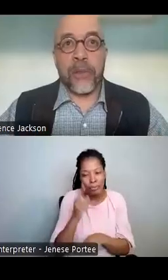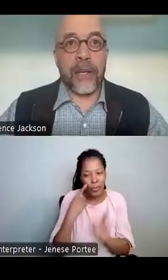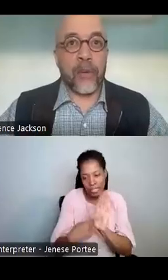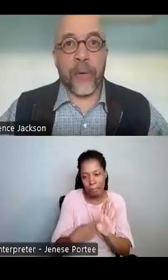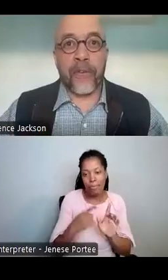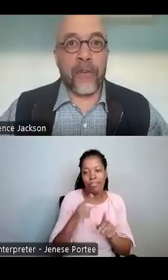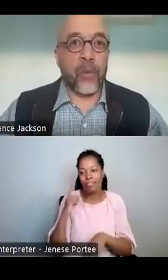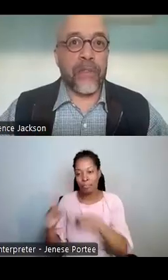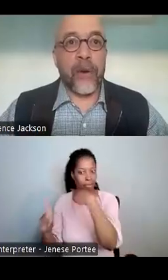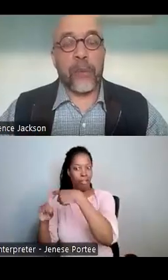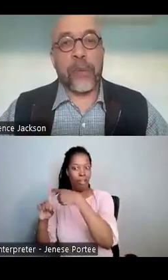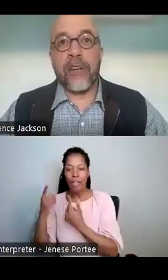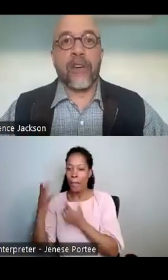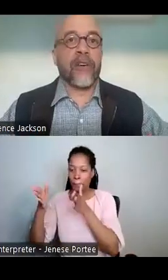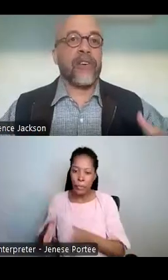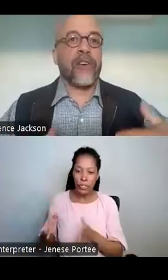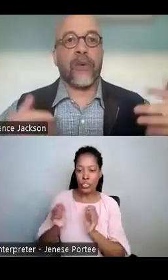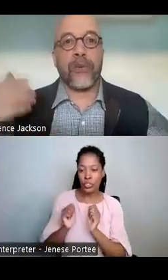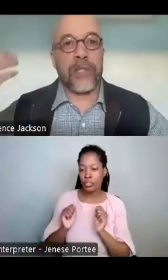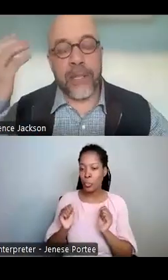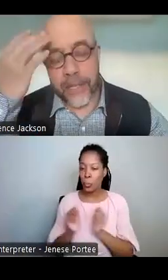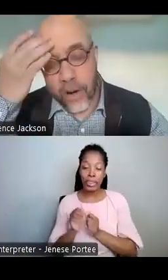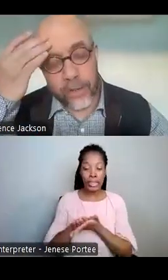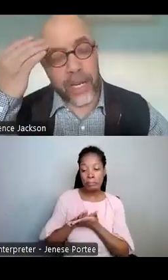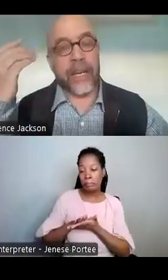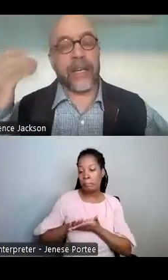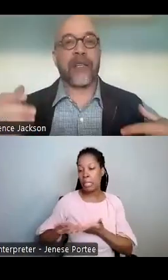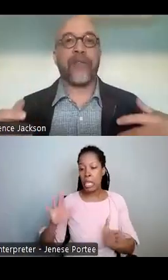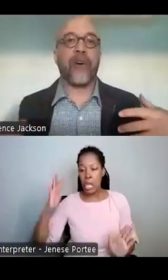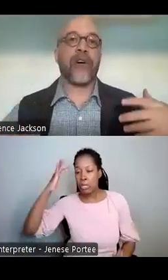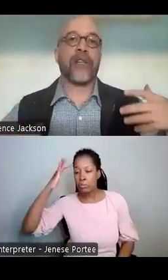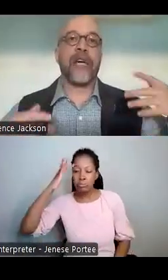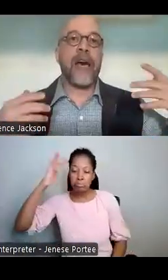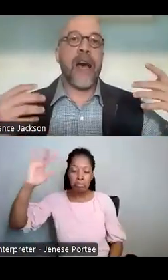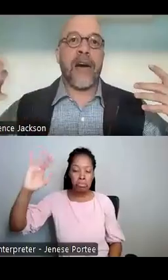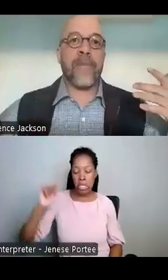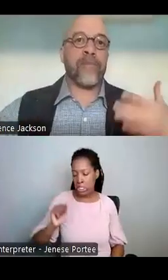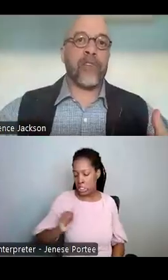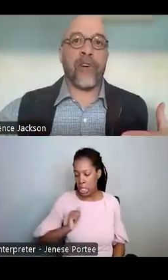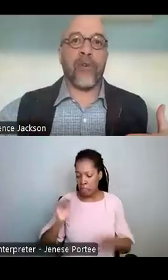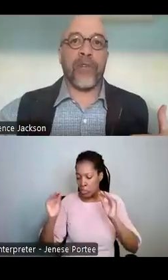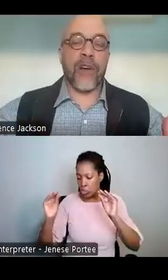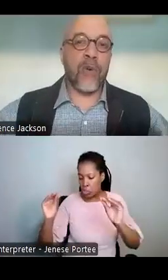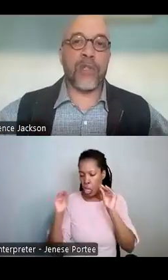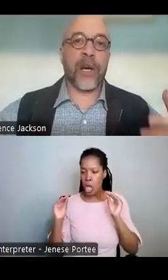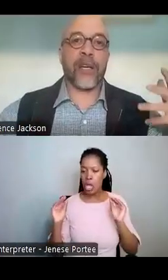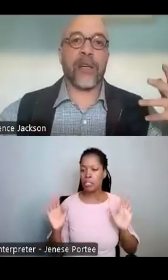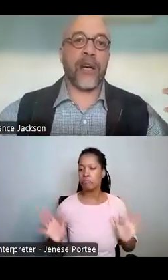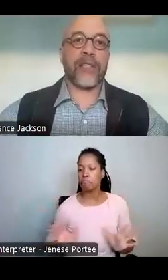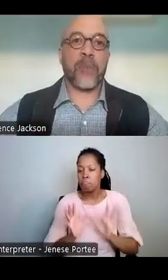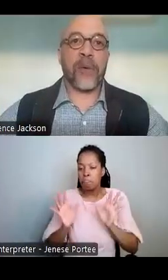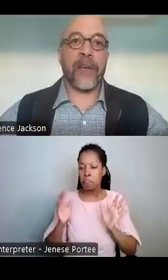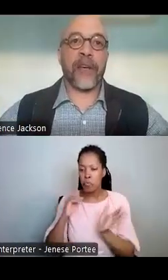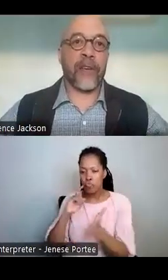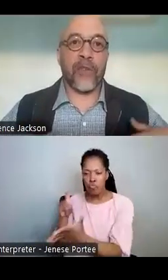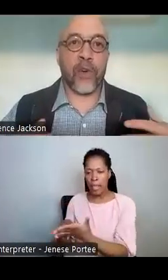to be like the person without peer, it's like autodidact, self-taught, is always recognized